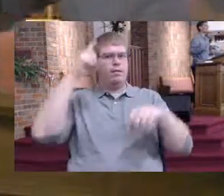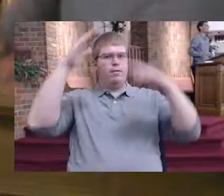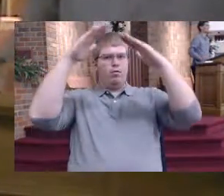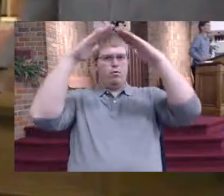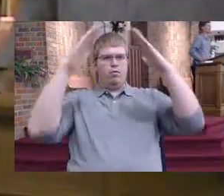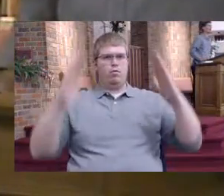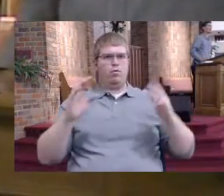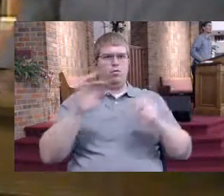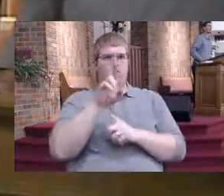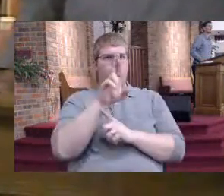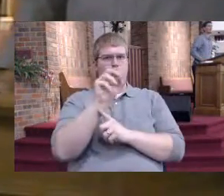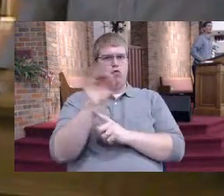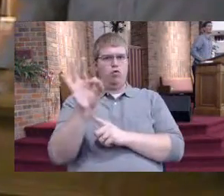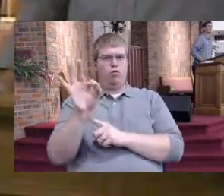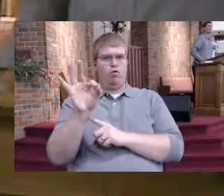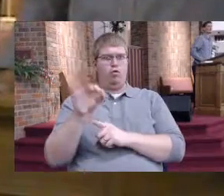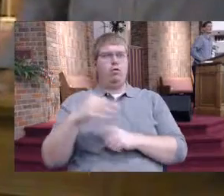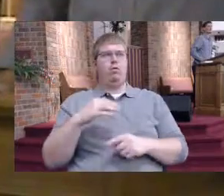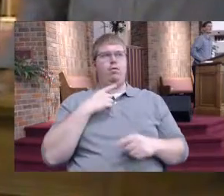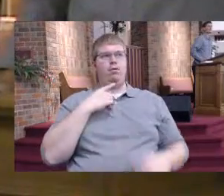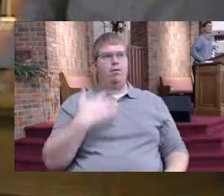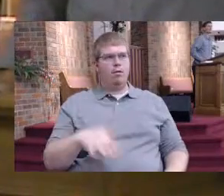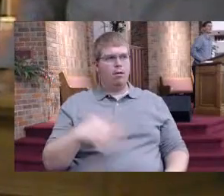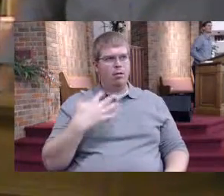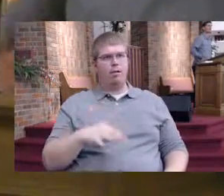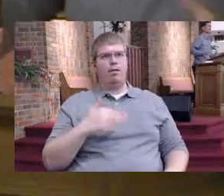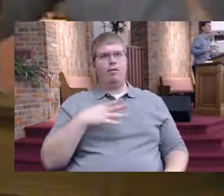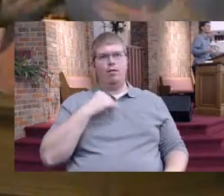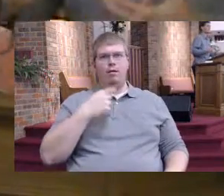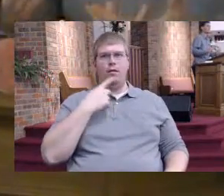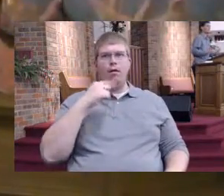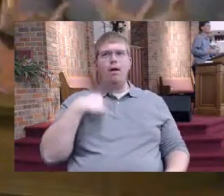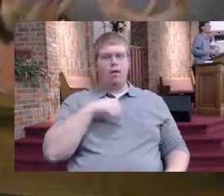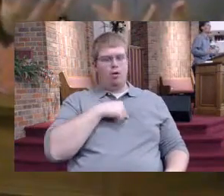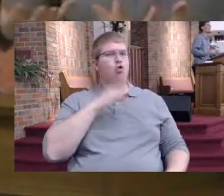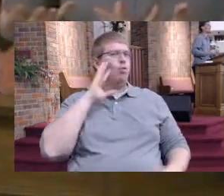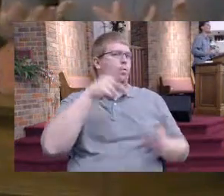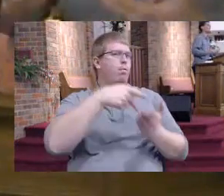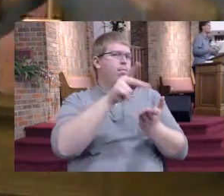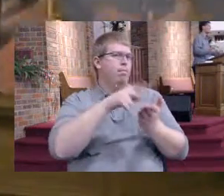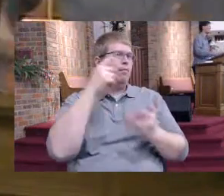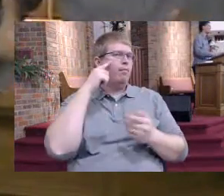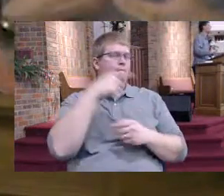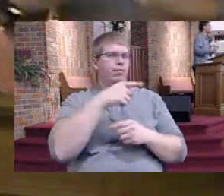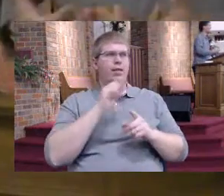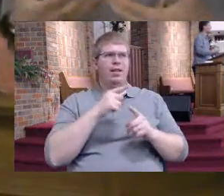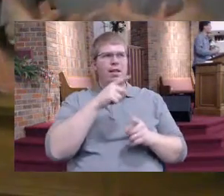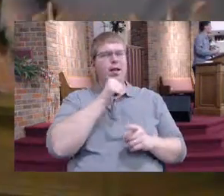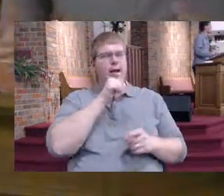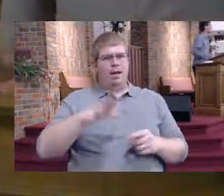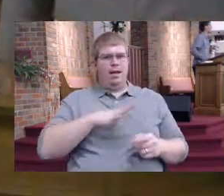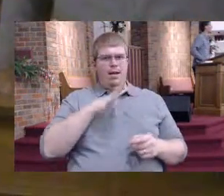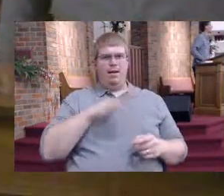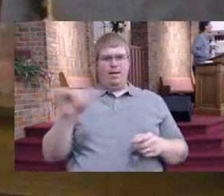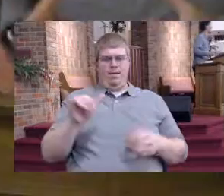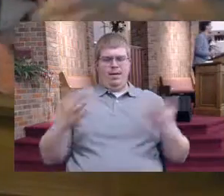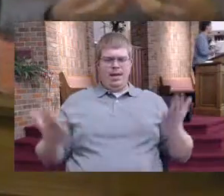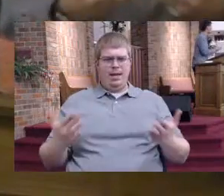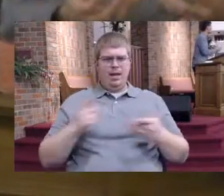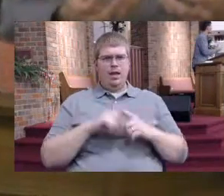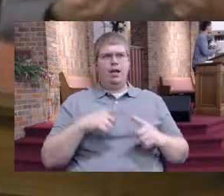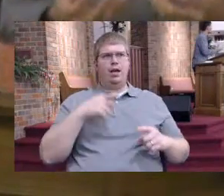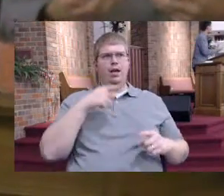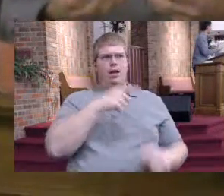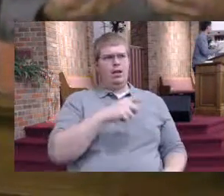certainly not a building as nice as this one, but it's a place that they can be proud of and a place that gives them their identity